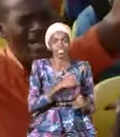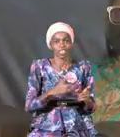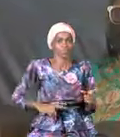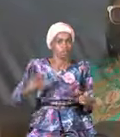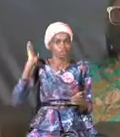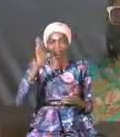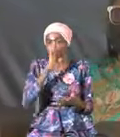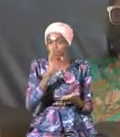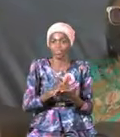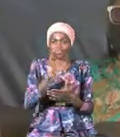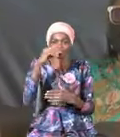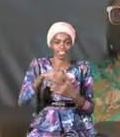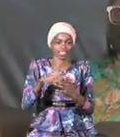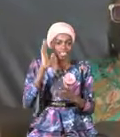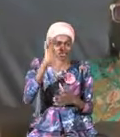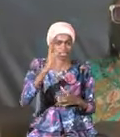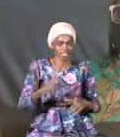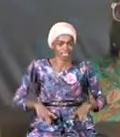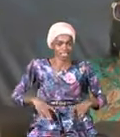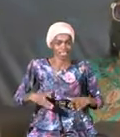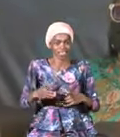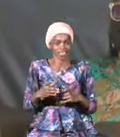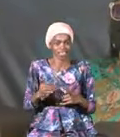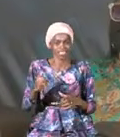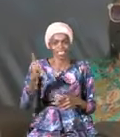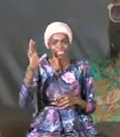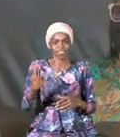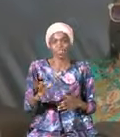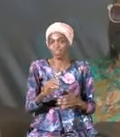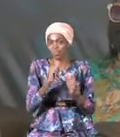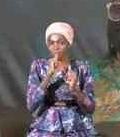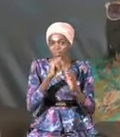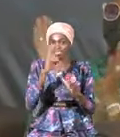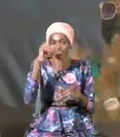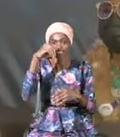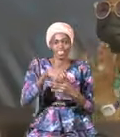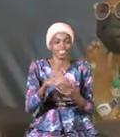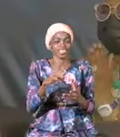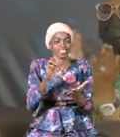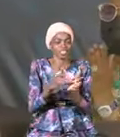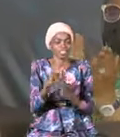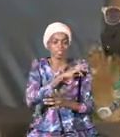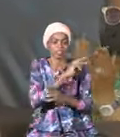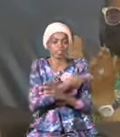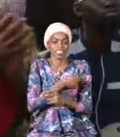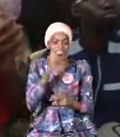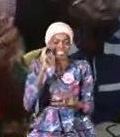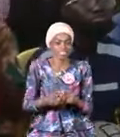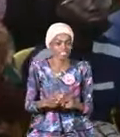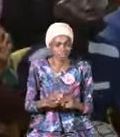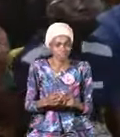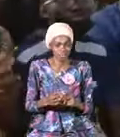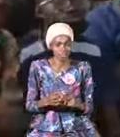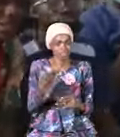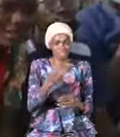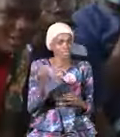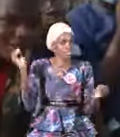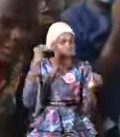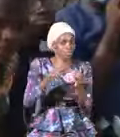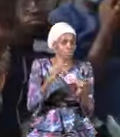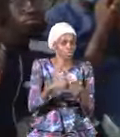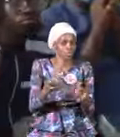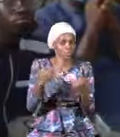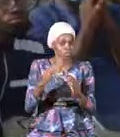your name. Yeah. God bless you in Jesus' mighty name. Yeah. There is more to come.